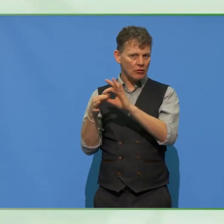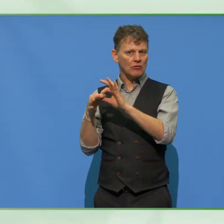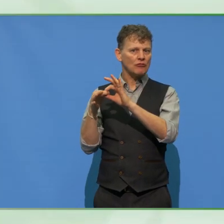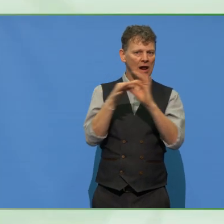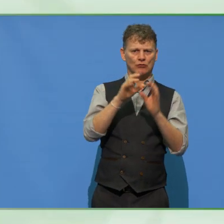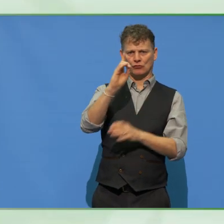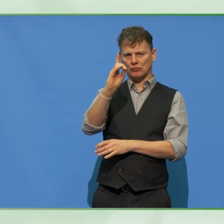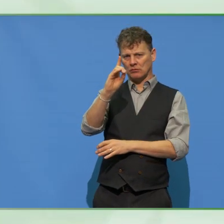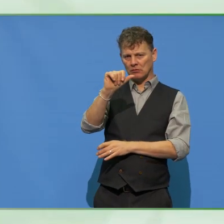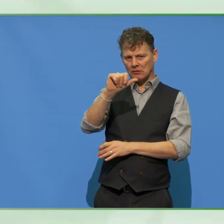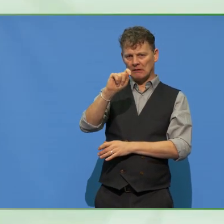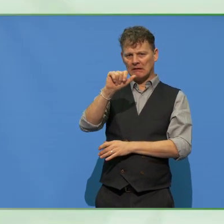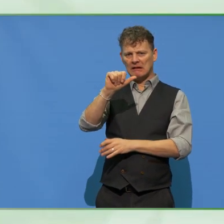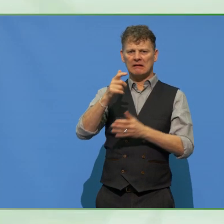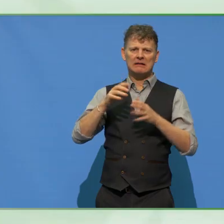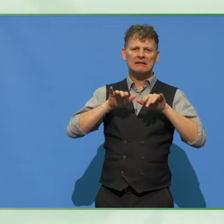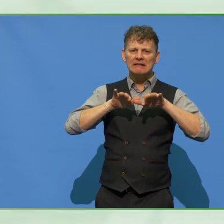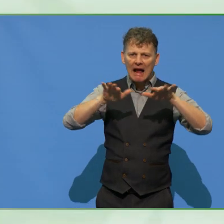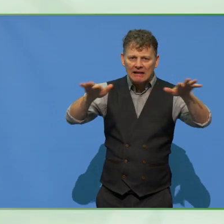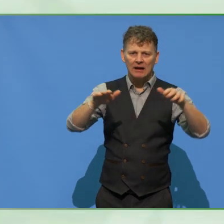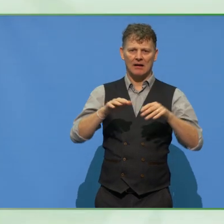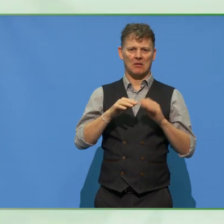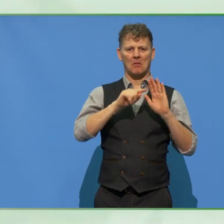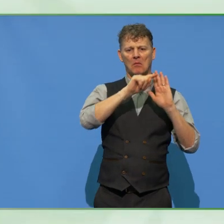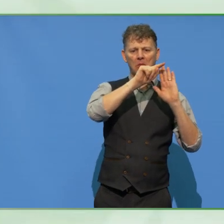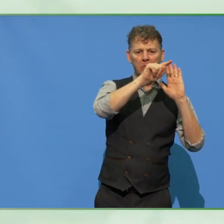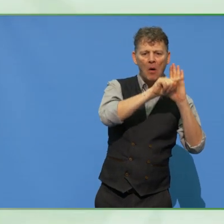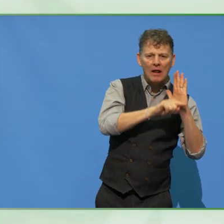data, standard setting, and more.